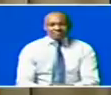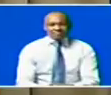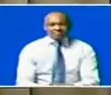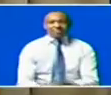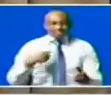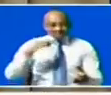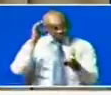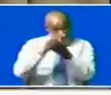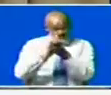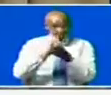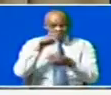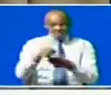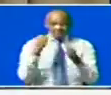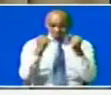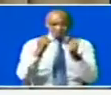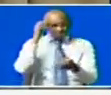I believe it's today stronger